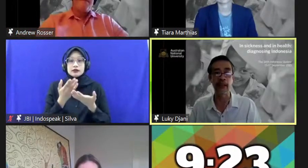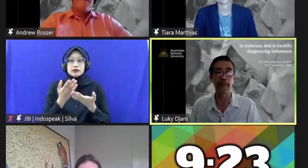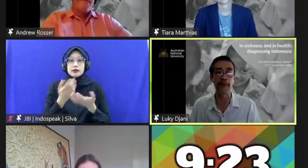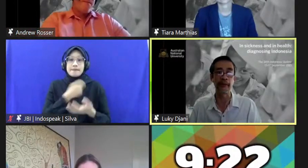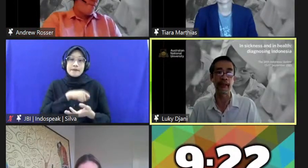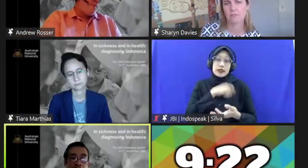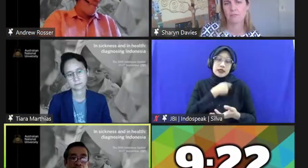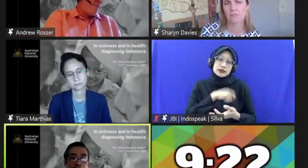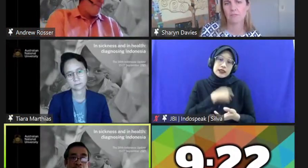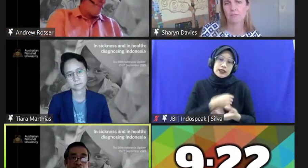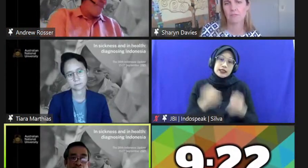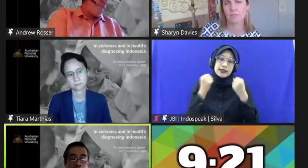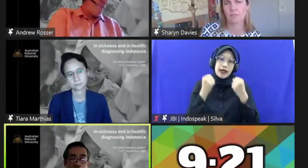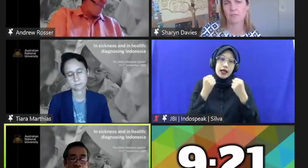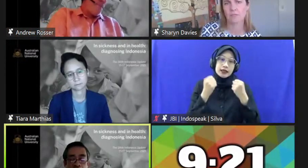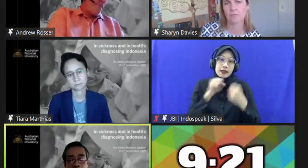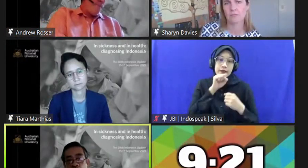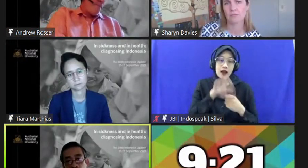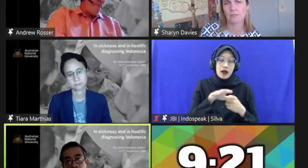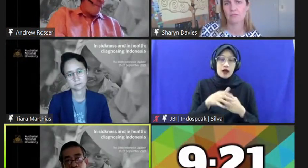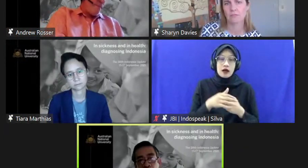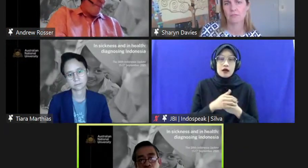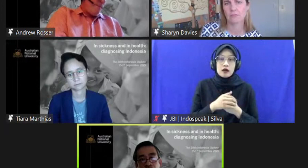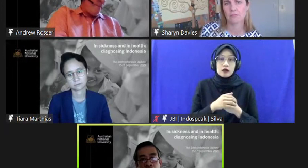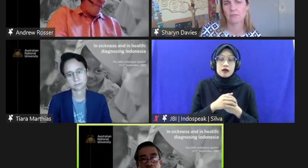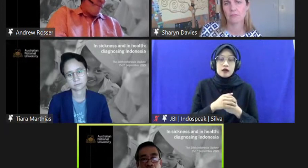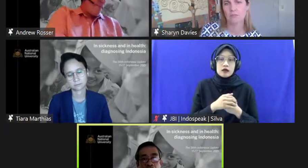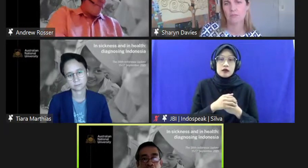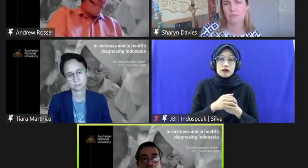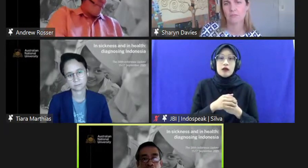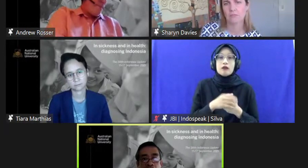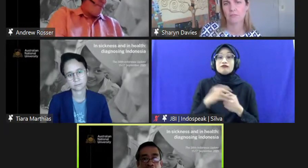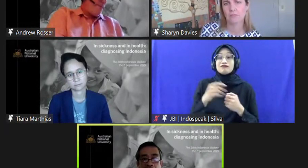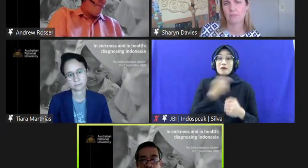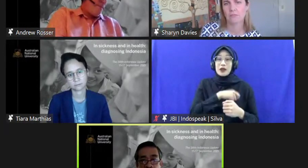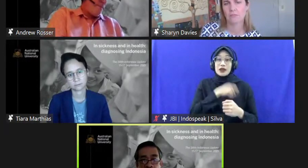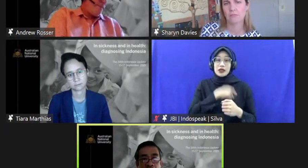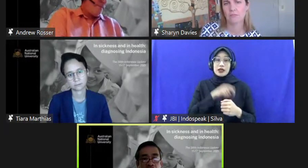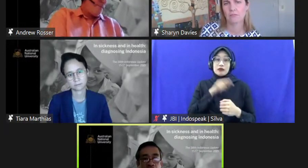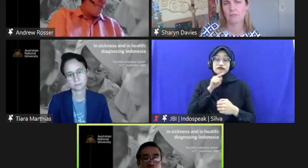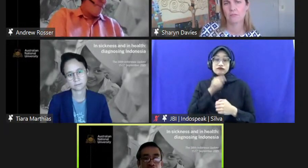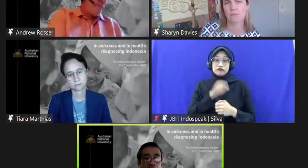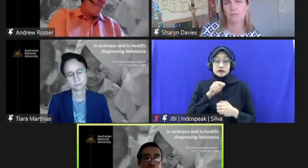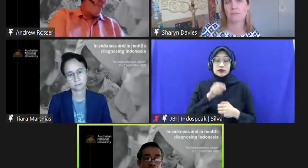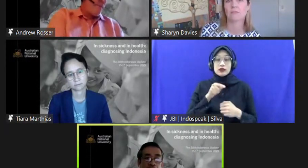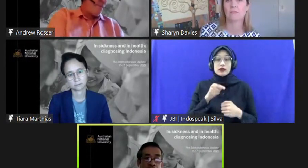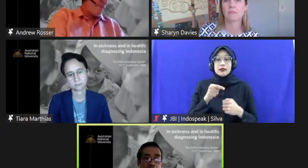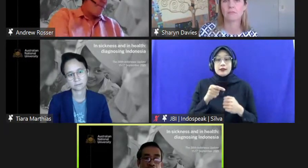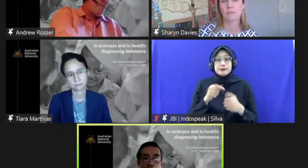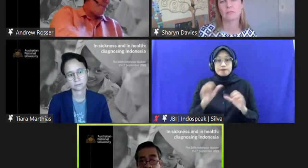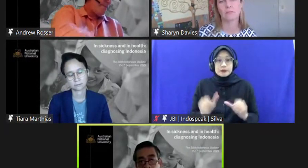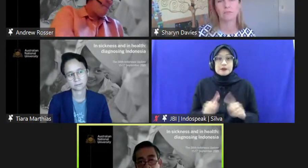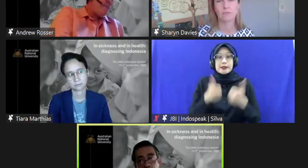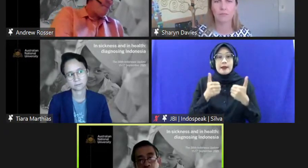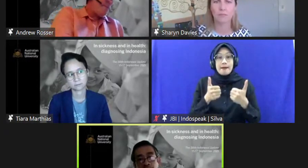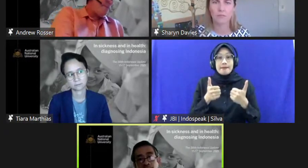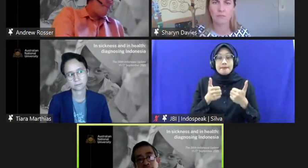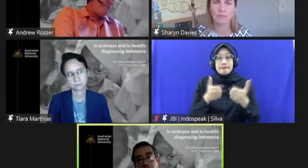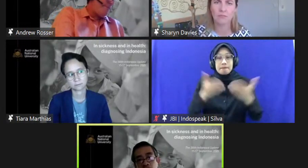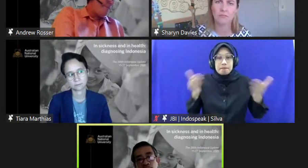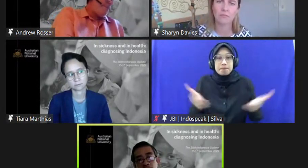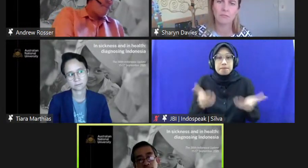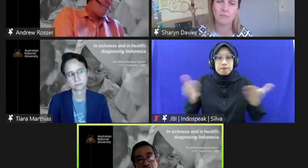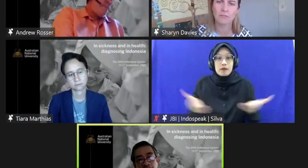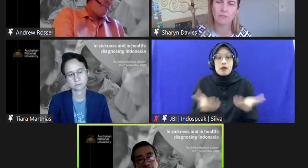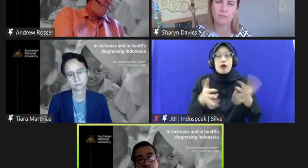Health statement that he is willing to accelerate or improve